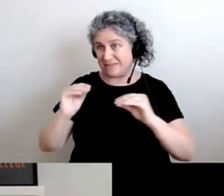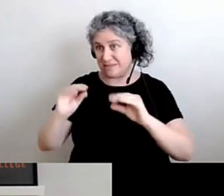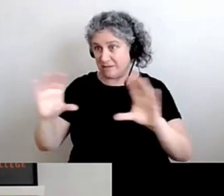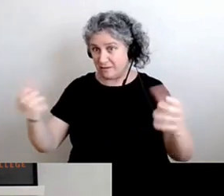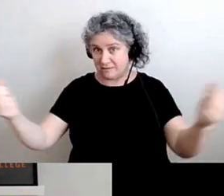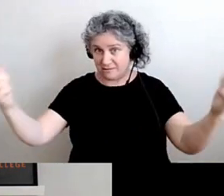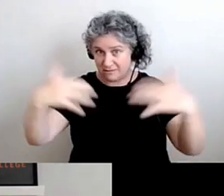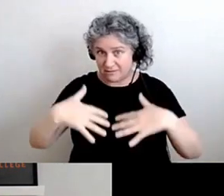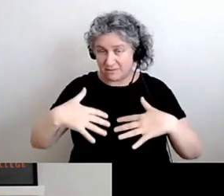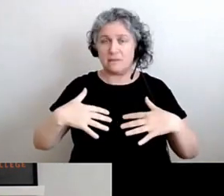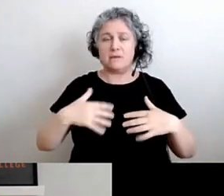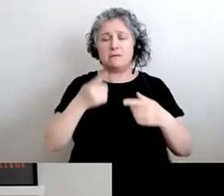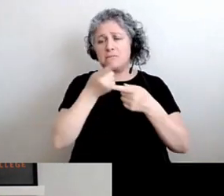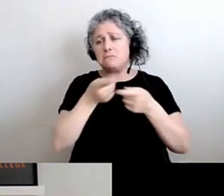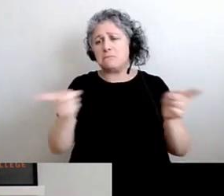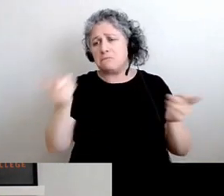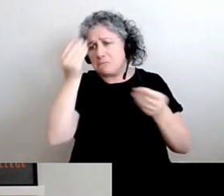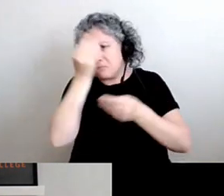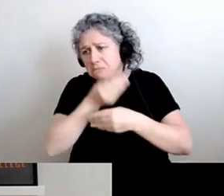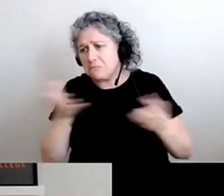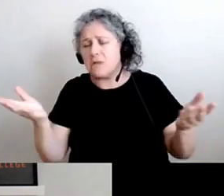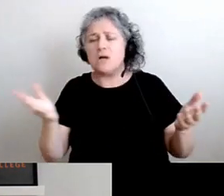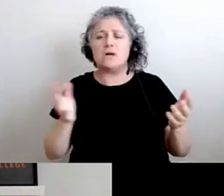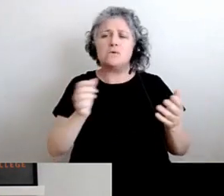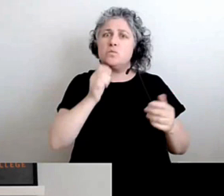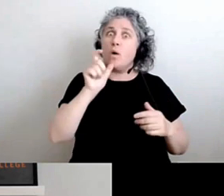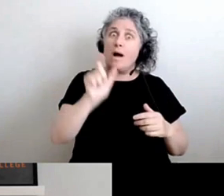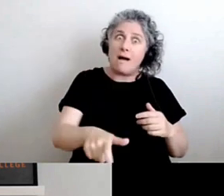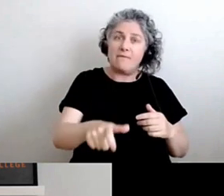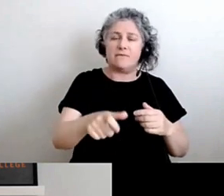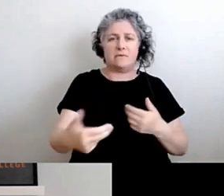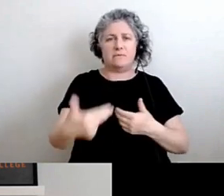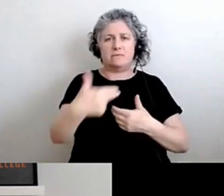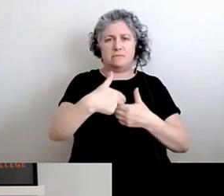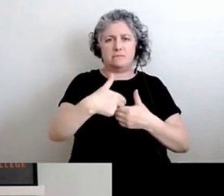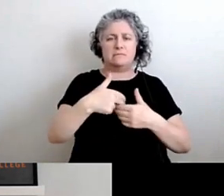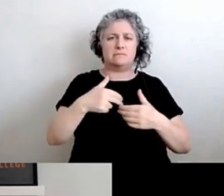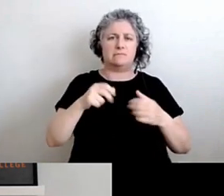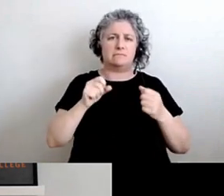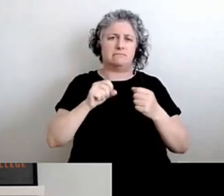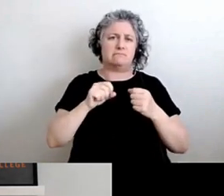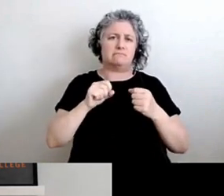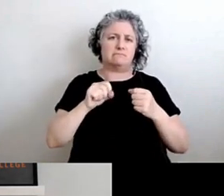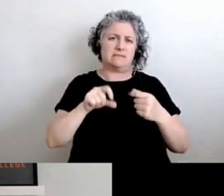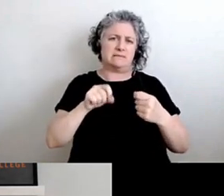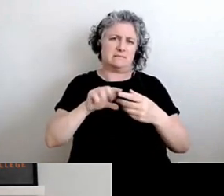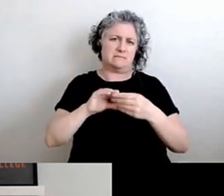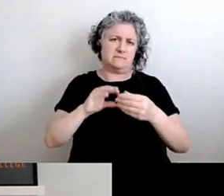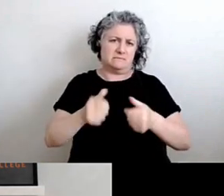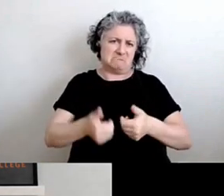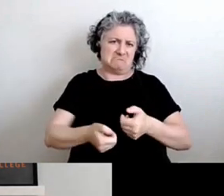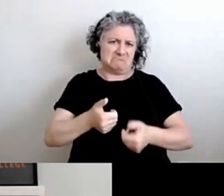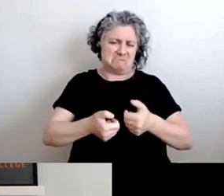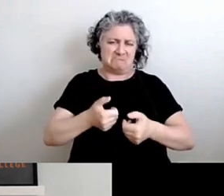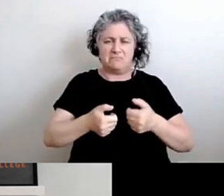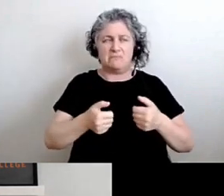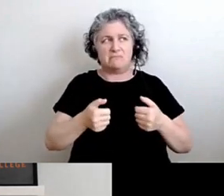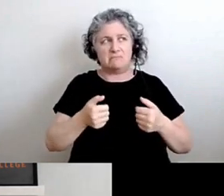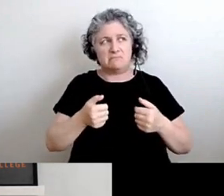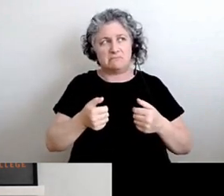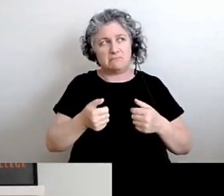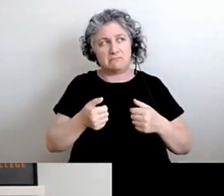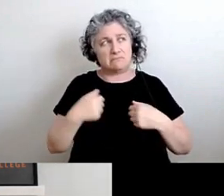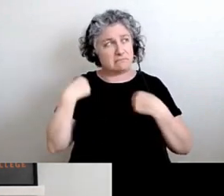to participate. And I would say that in my years of doing this, I've only had a total of